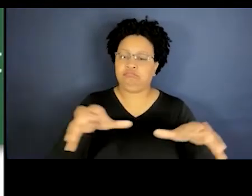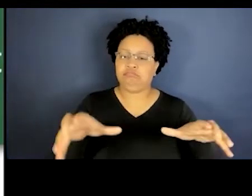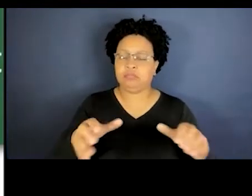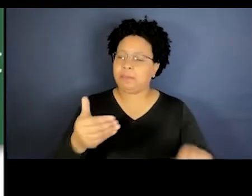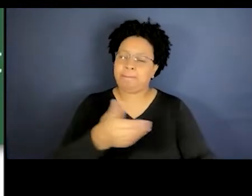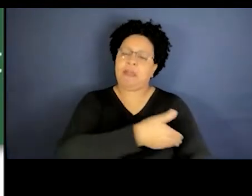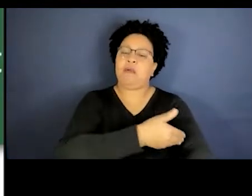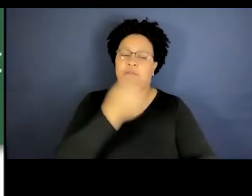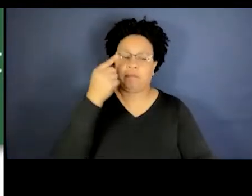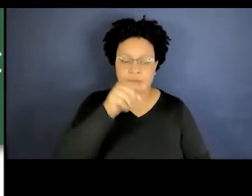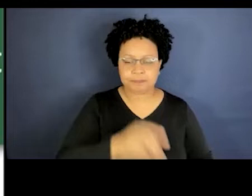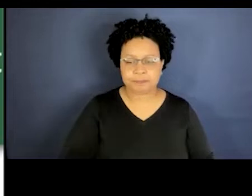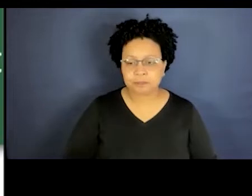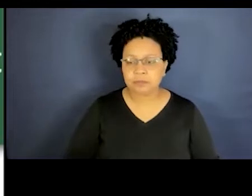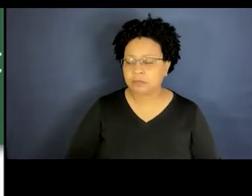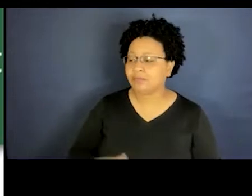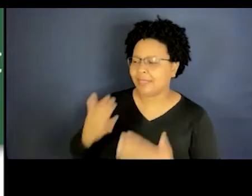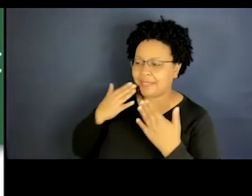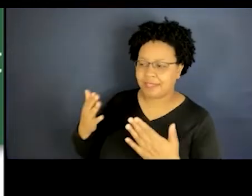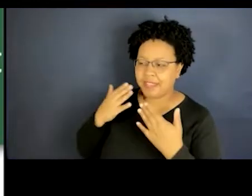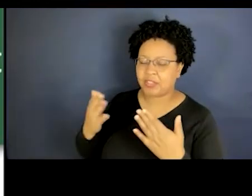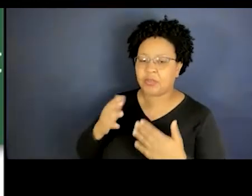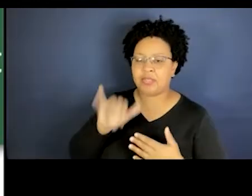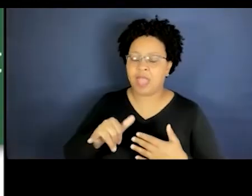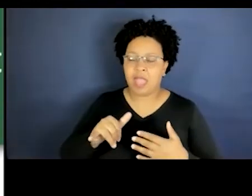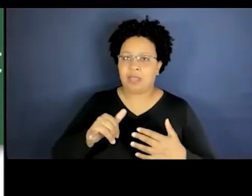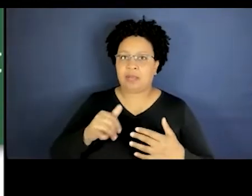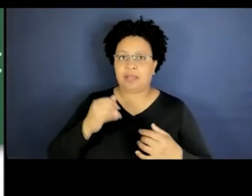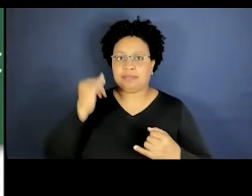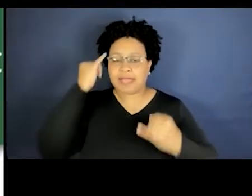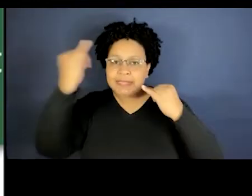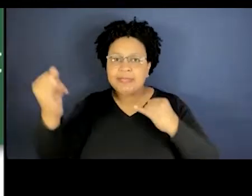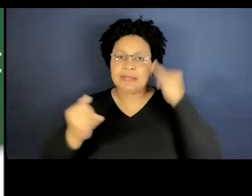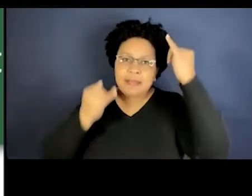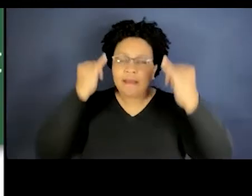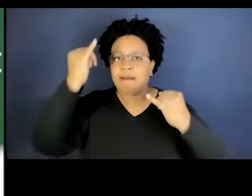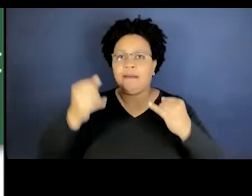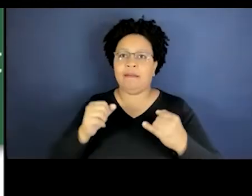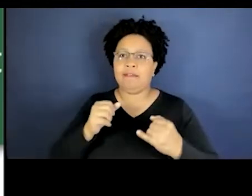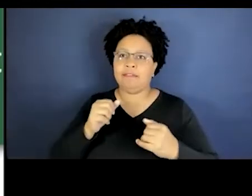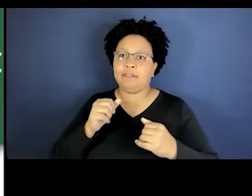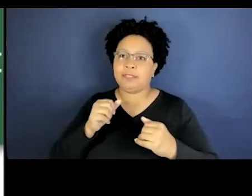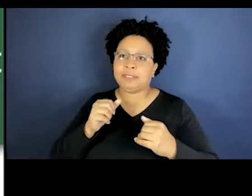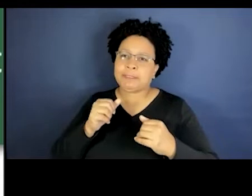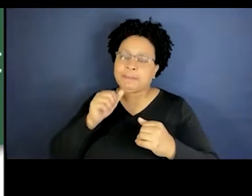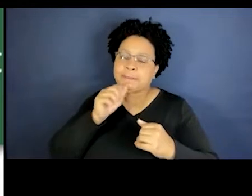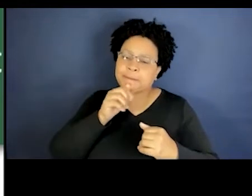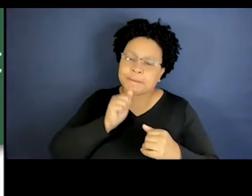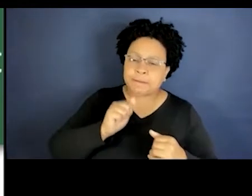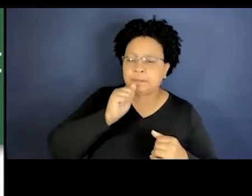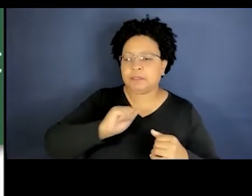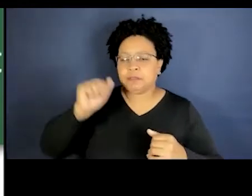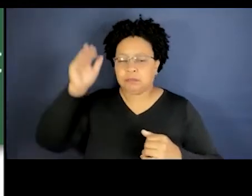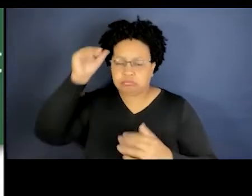Absolutely. Thank you. And I think the whole notion of perseverance, right? So this idea that there was